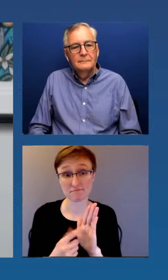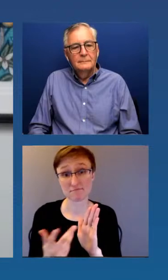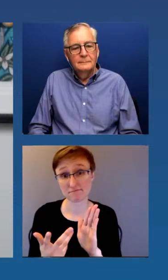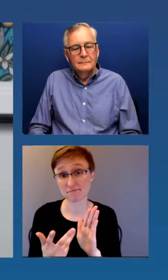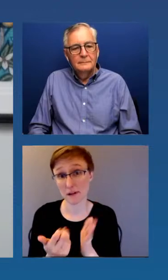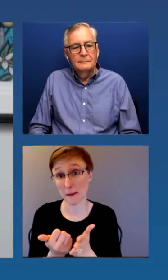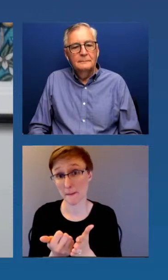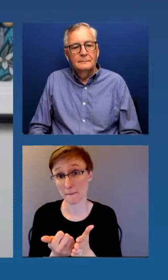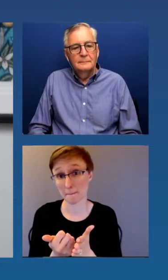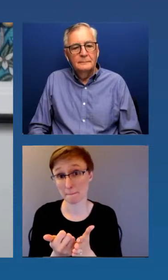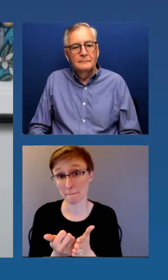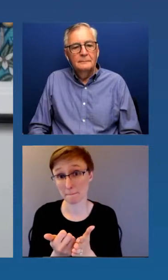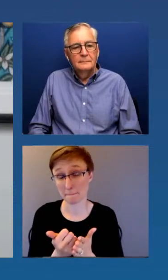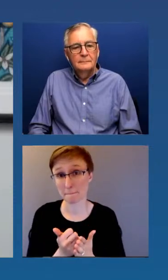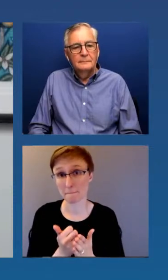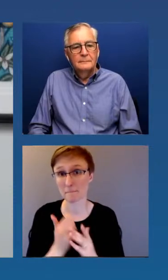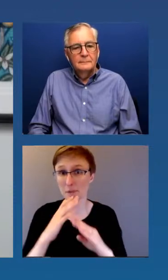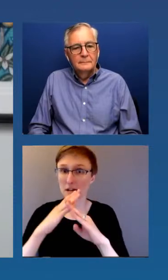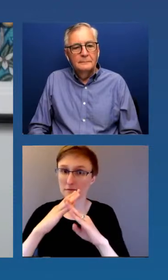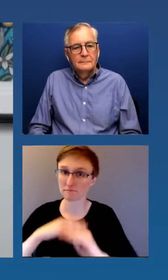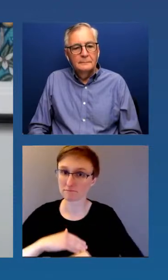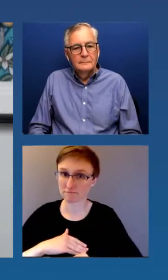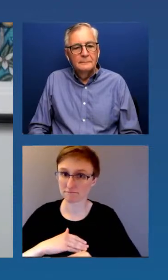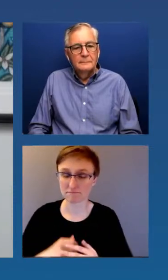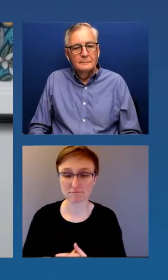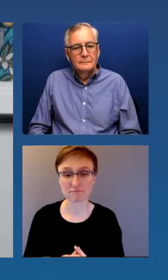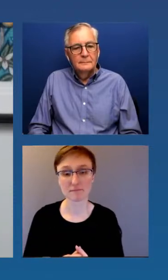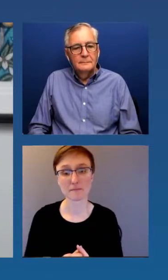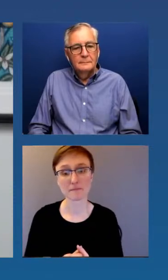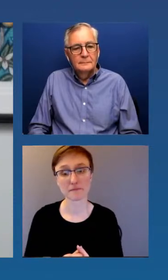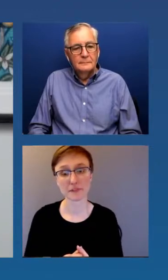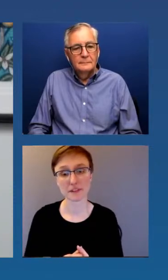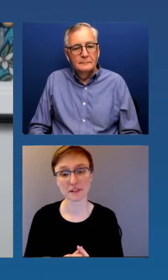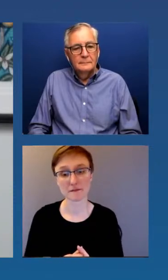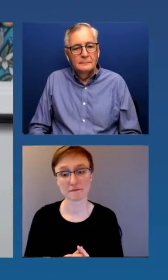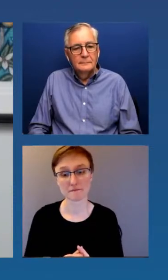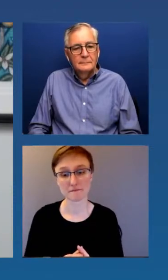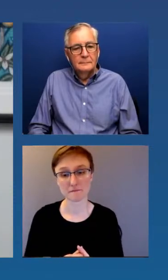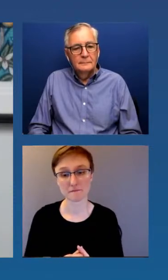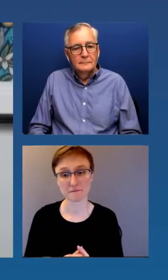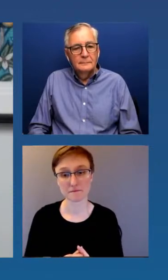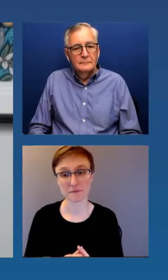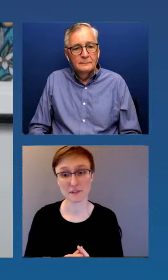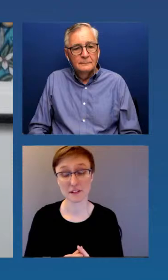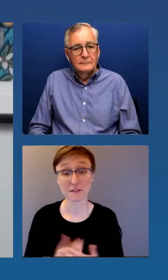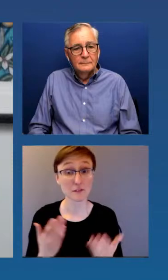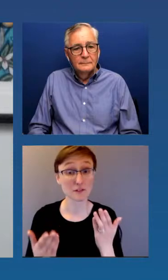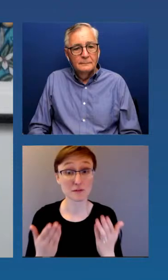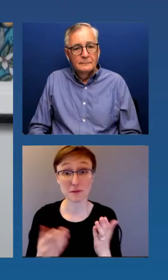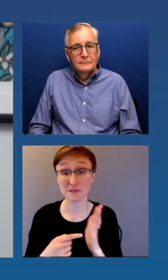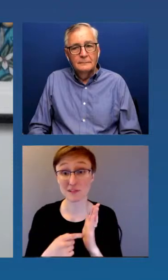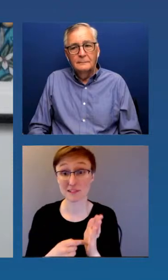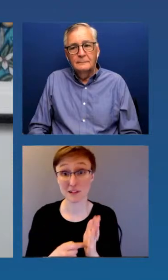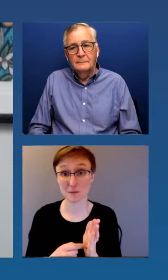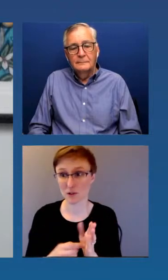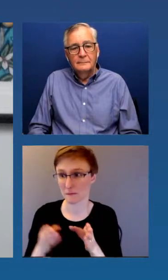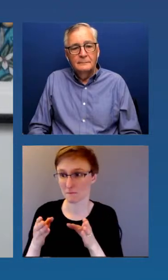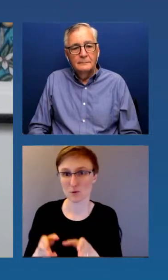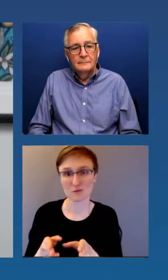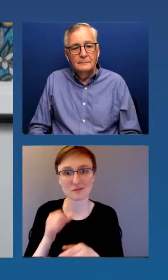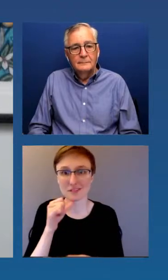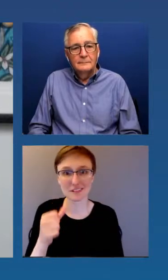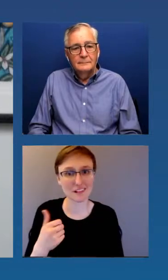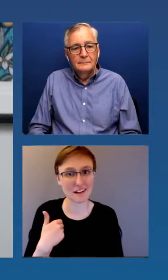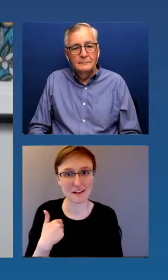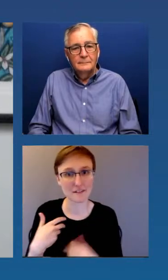the barriers that some people may have. They may not have an Ontario health card, and they don't realize you don't need an